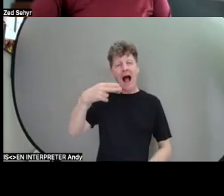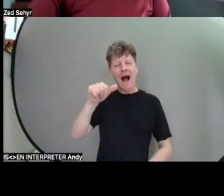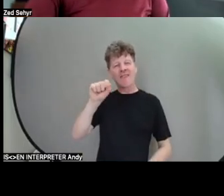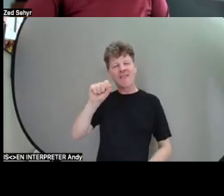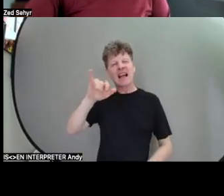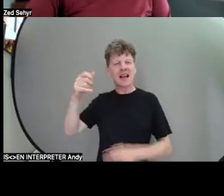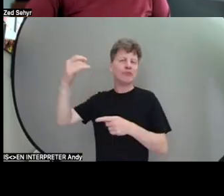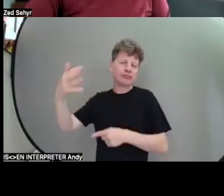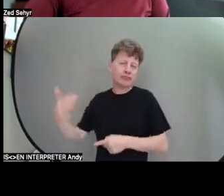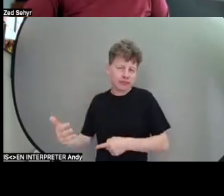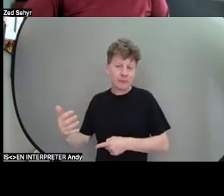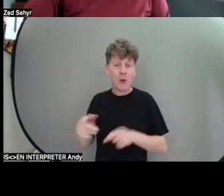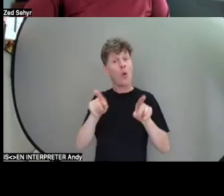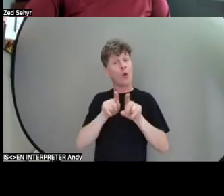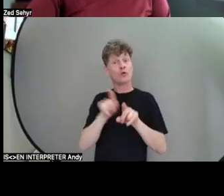in bilingual users.